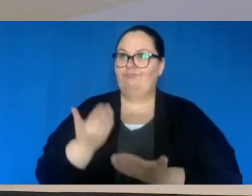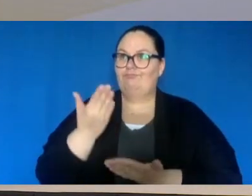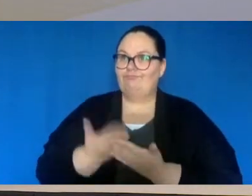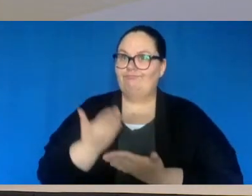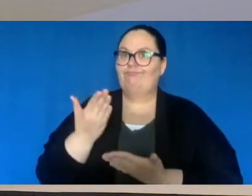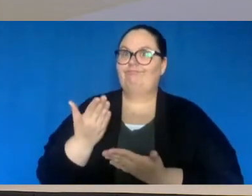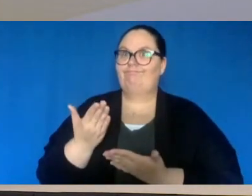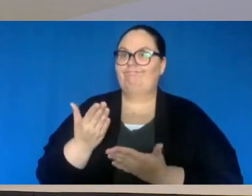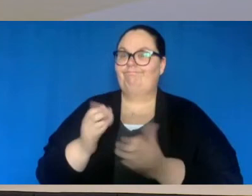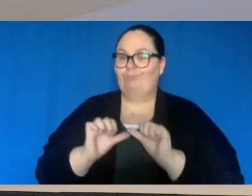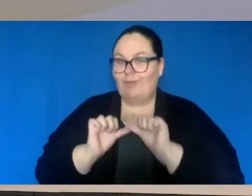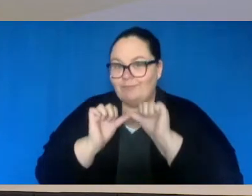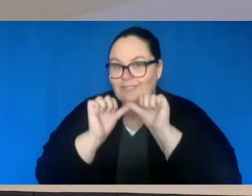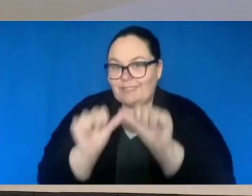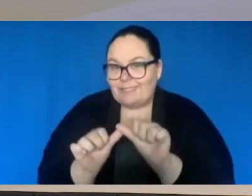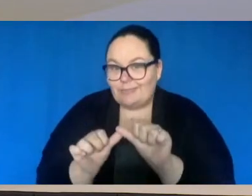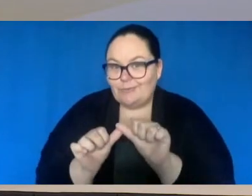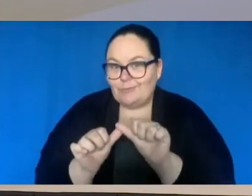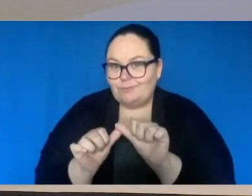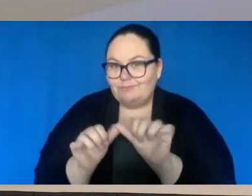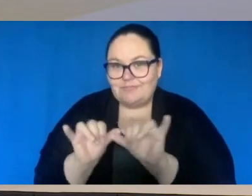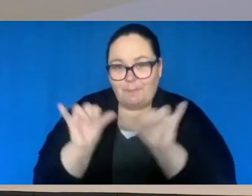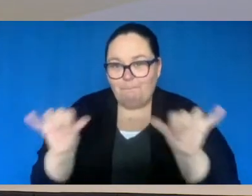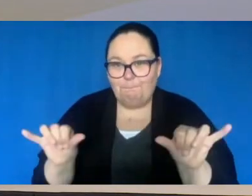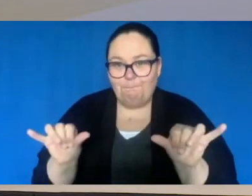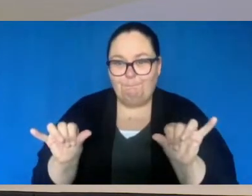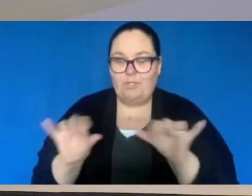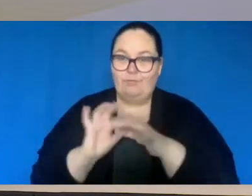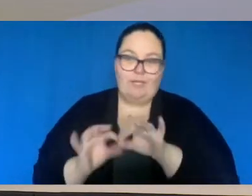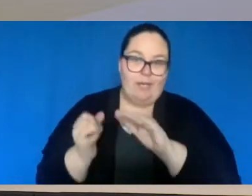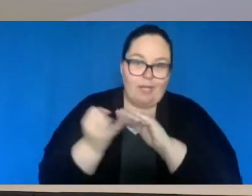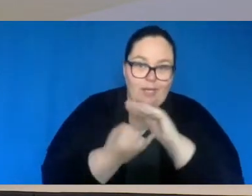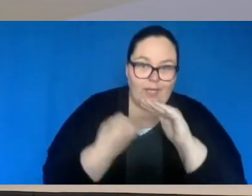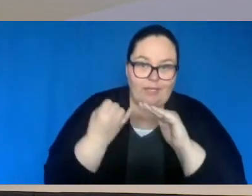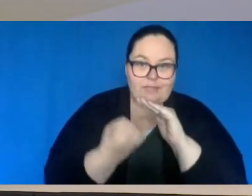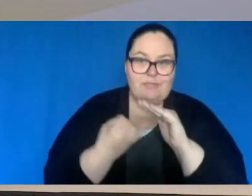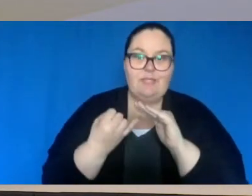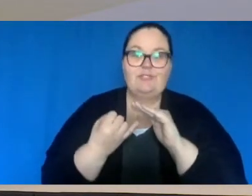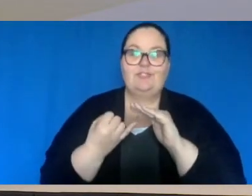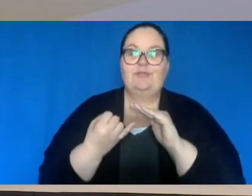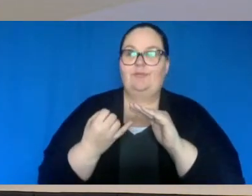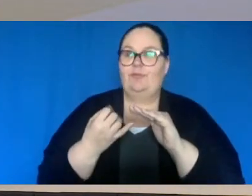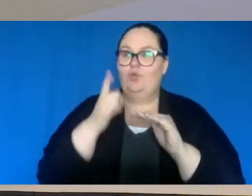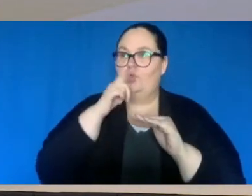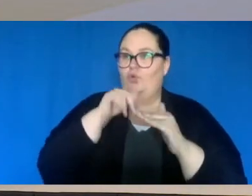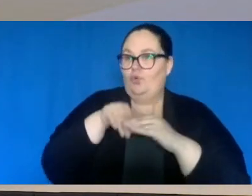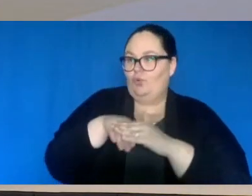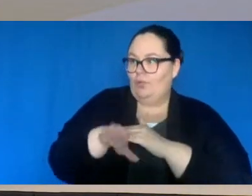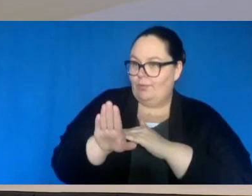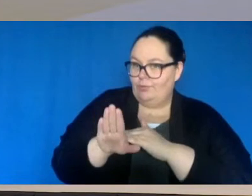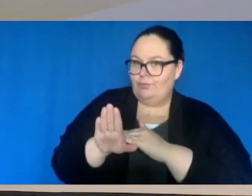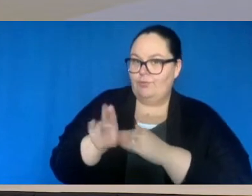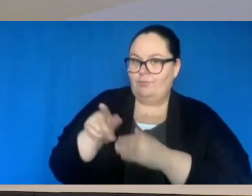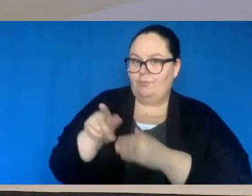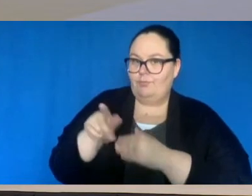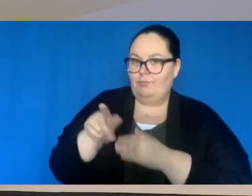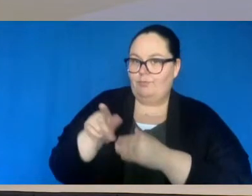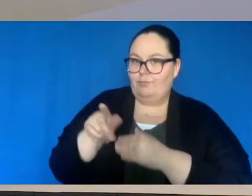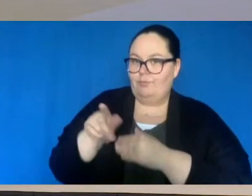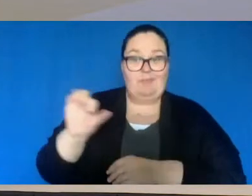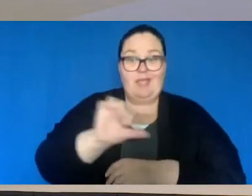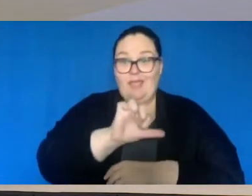continue doing what we're doing in terms of isolating those who are coming in from all the other